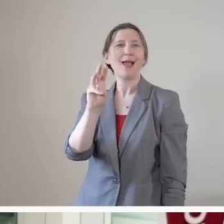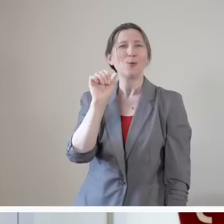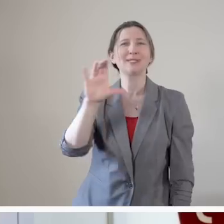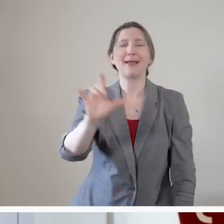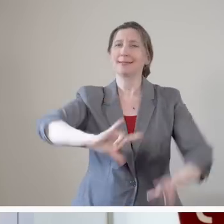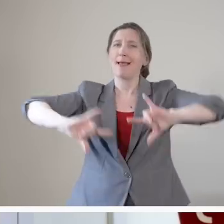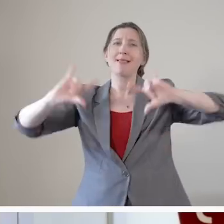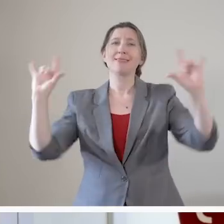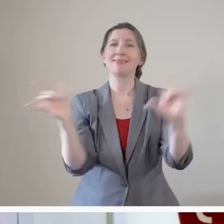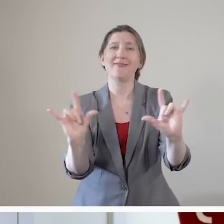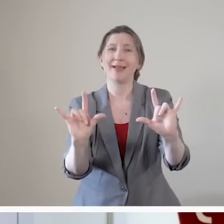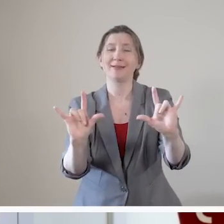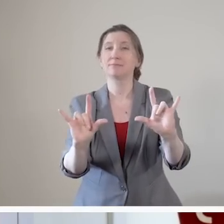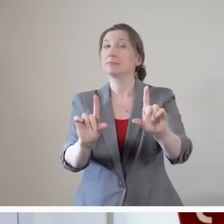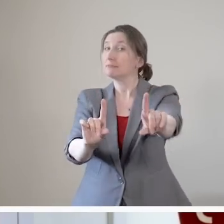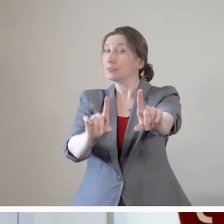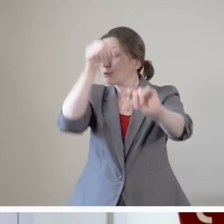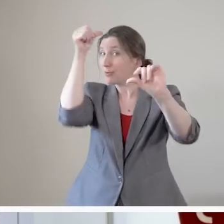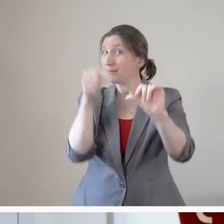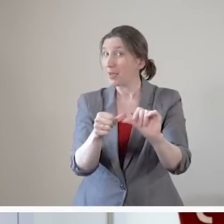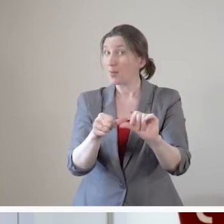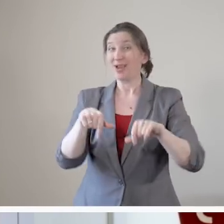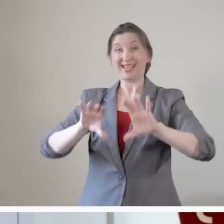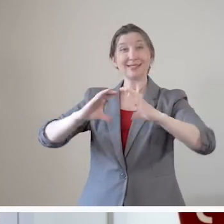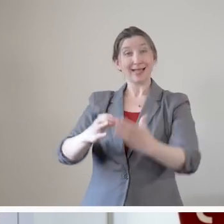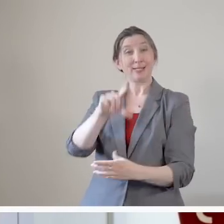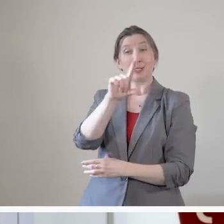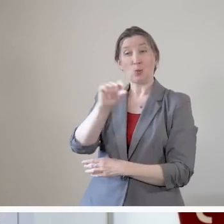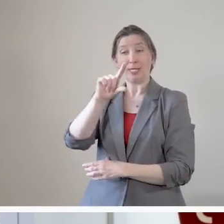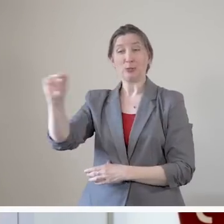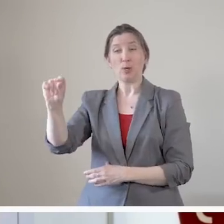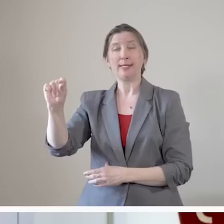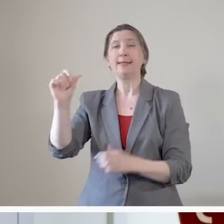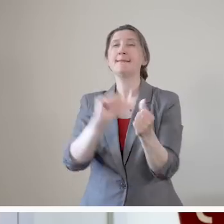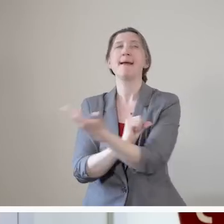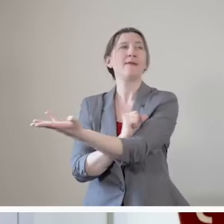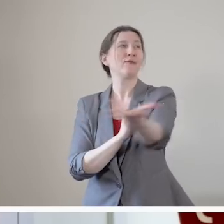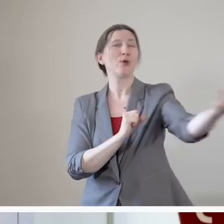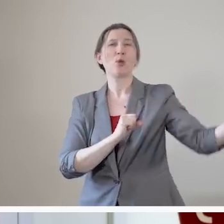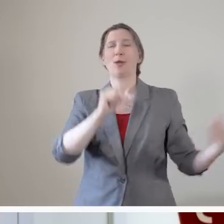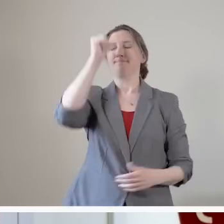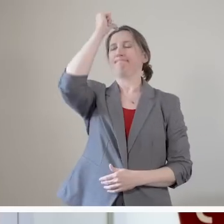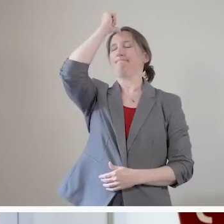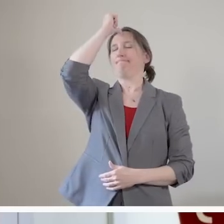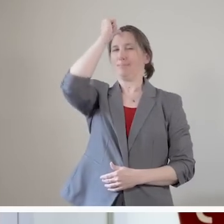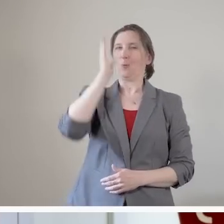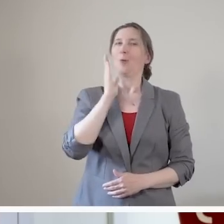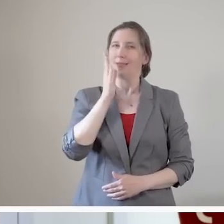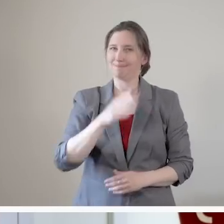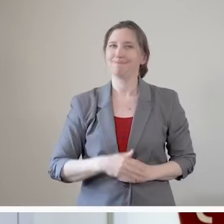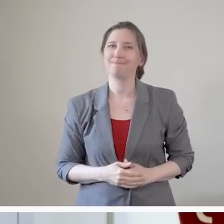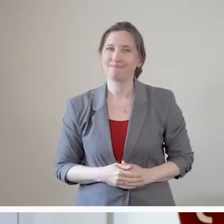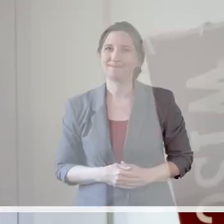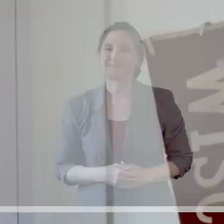Wisconsin. Love you. And remember this, no one will ever forget the class of